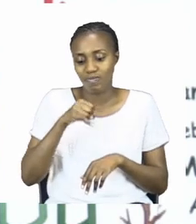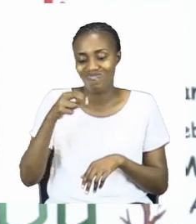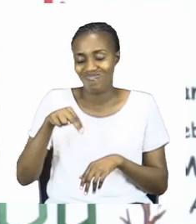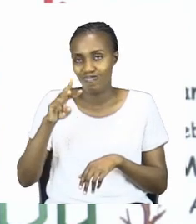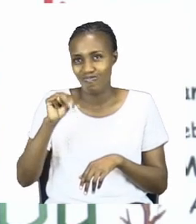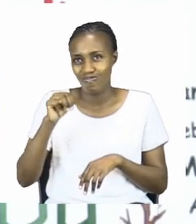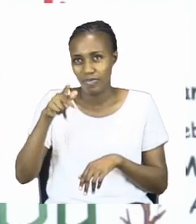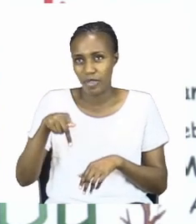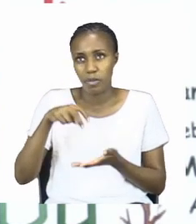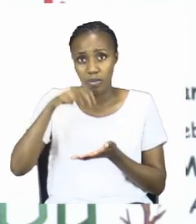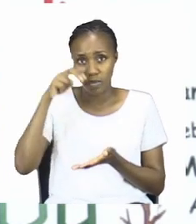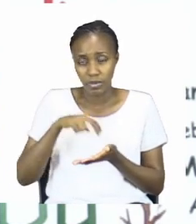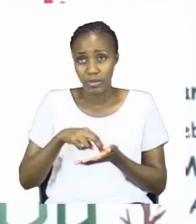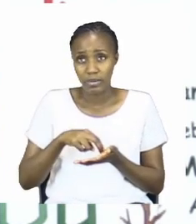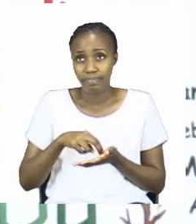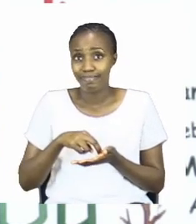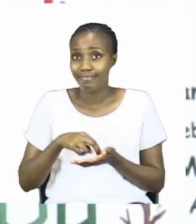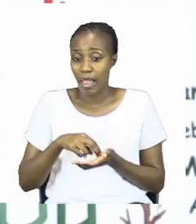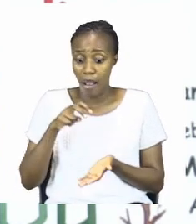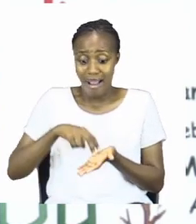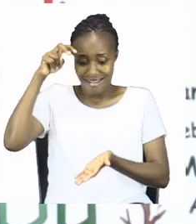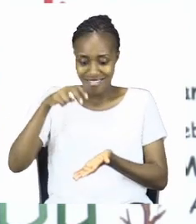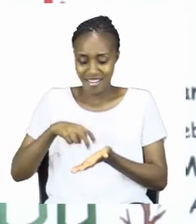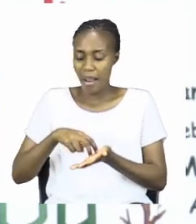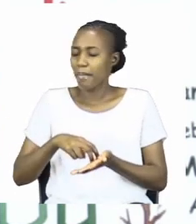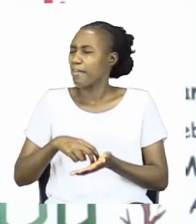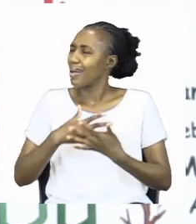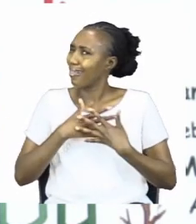I like to jump.